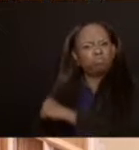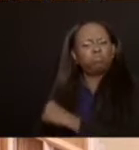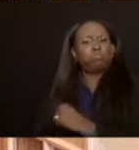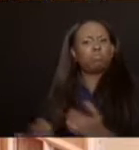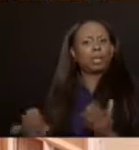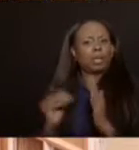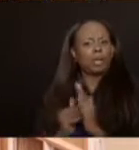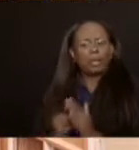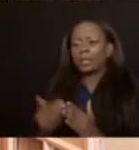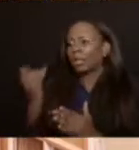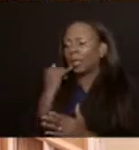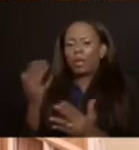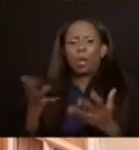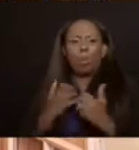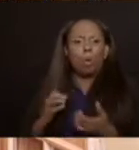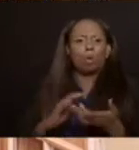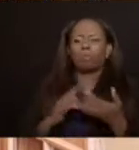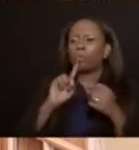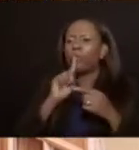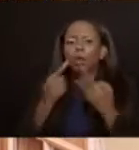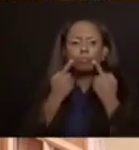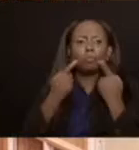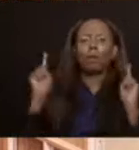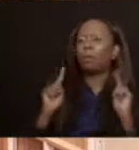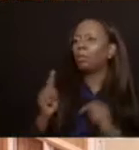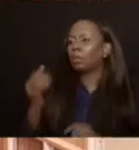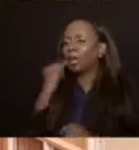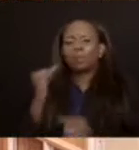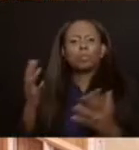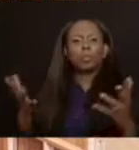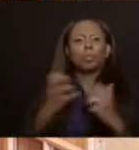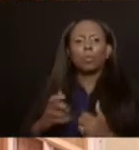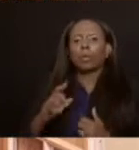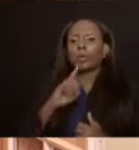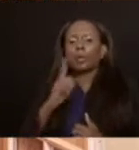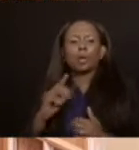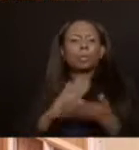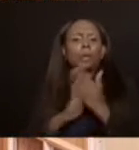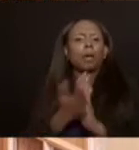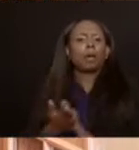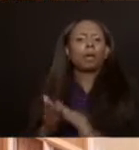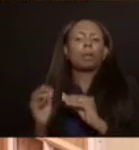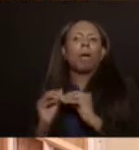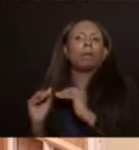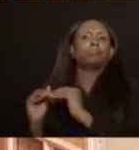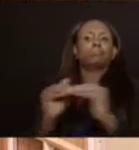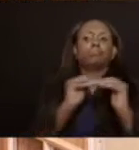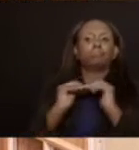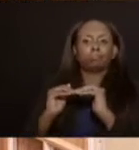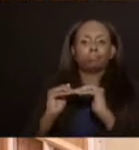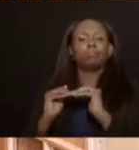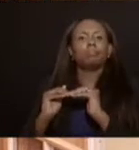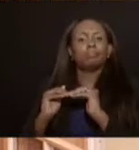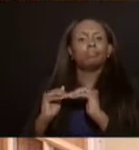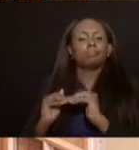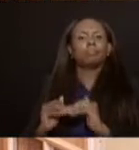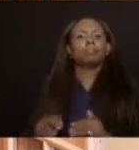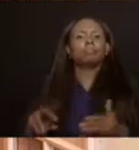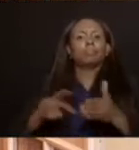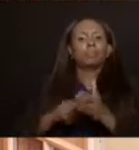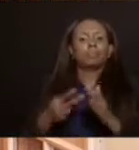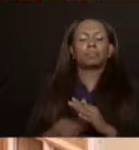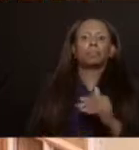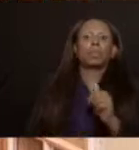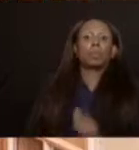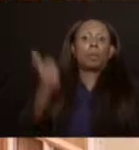us to overcome our vulnerabilities, in order for us to close the inequalities, then I'm saying to you that the majority of